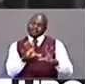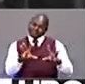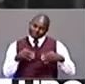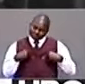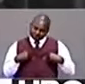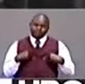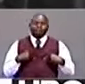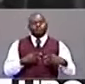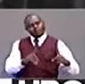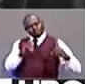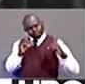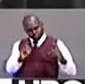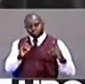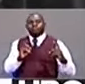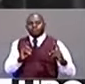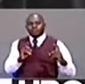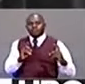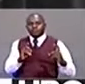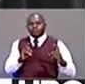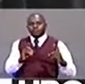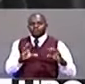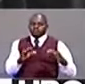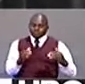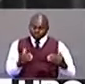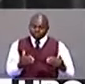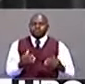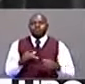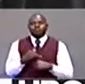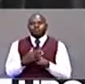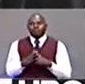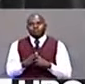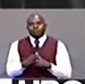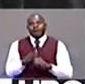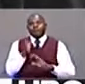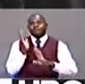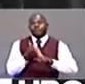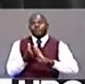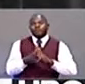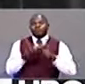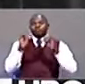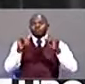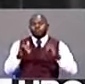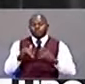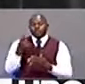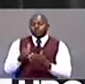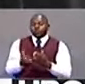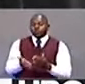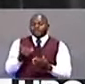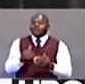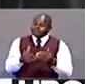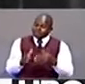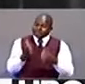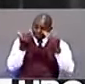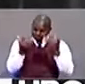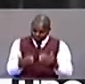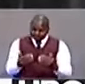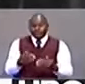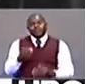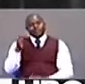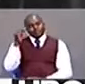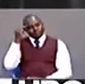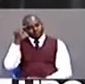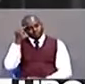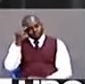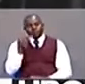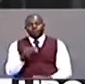it, and I took a photo with him that I have made my profile picture on my WhatsApp up to now, in memory of